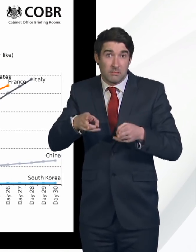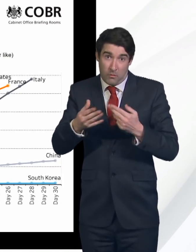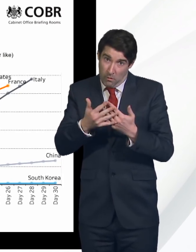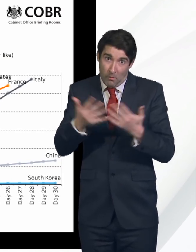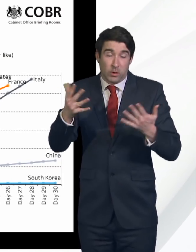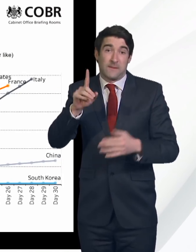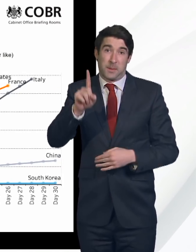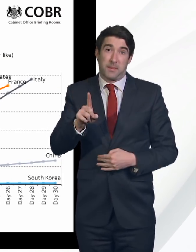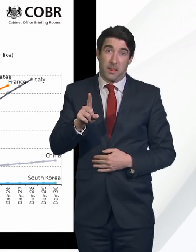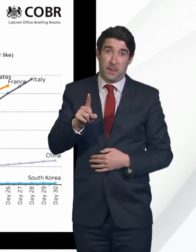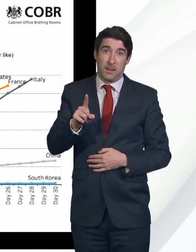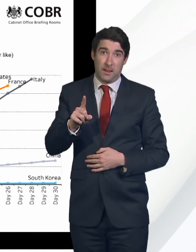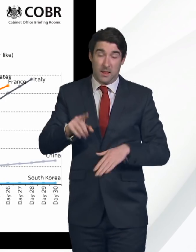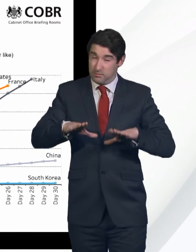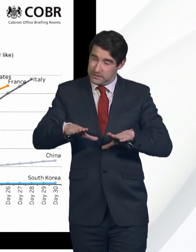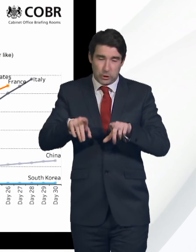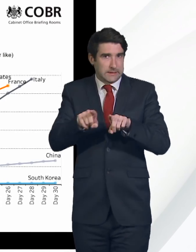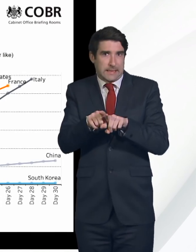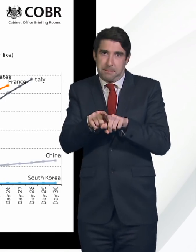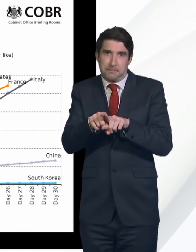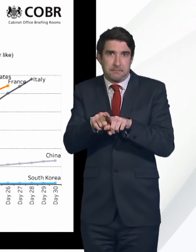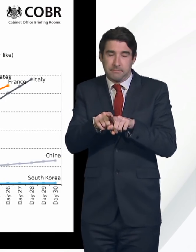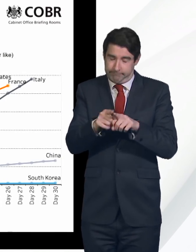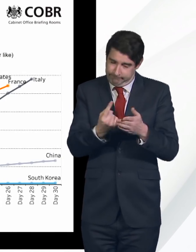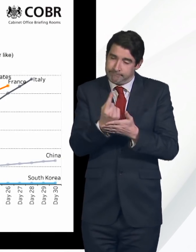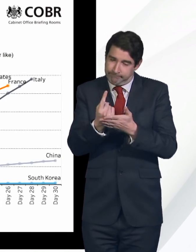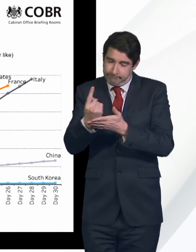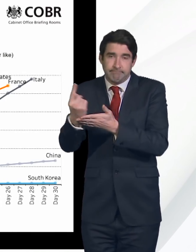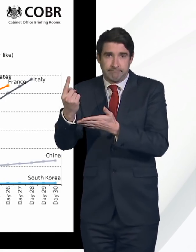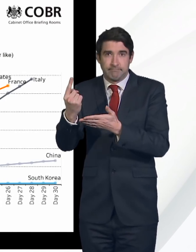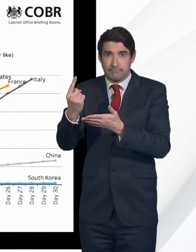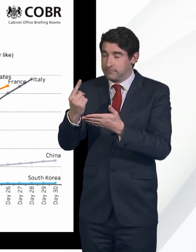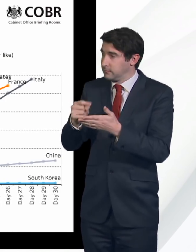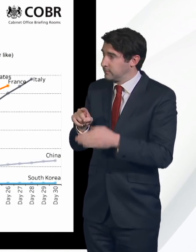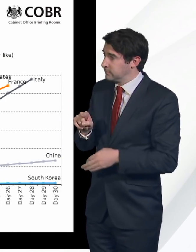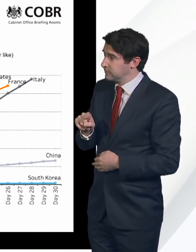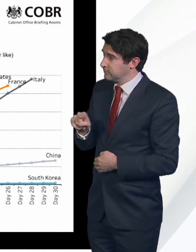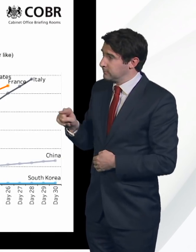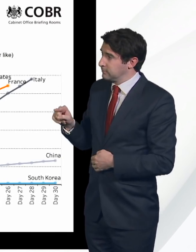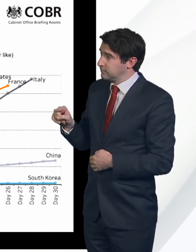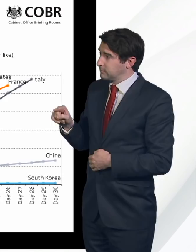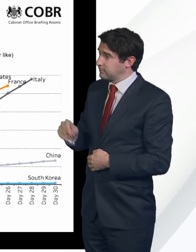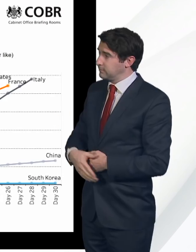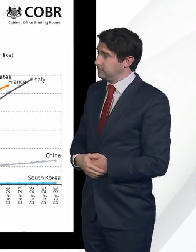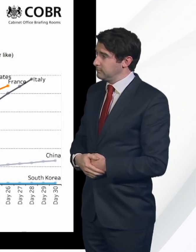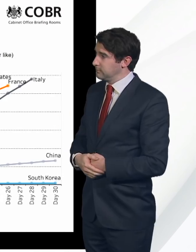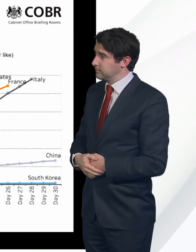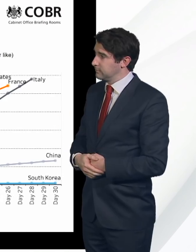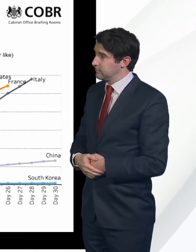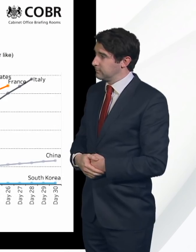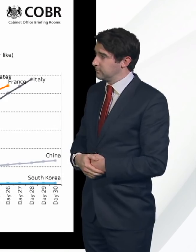countries. This will not change for a few weeks because the deaths come after the other